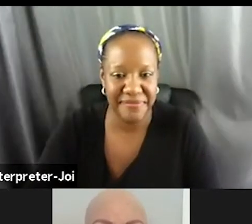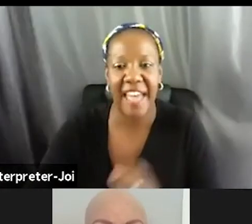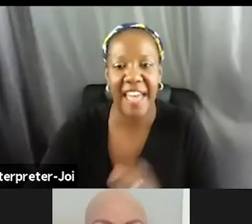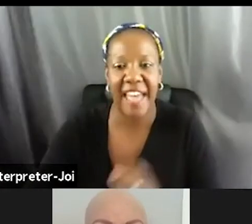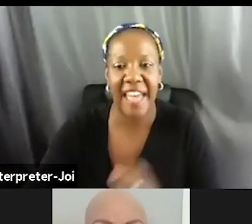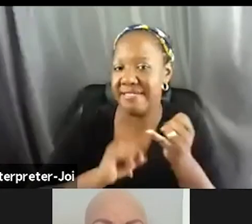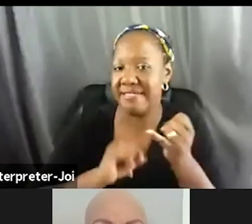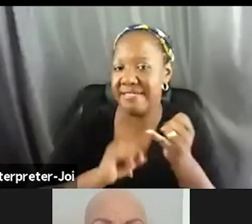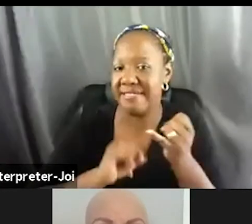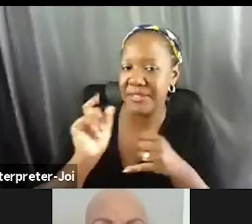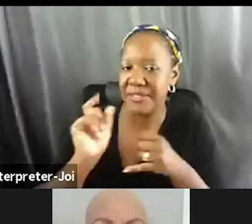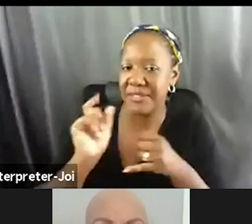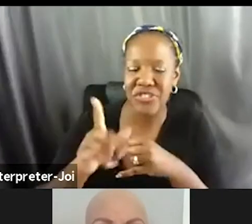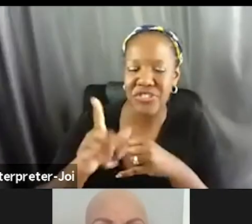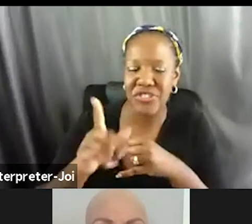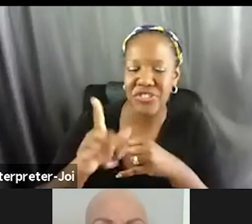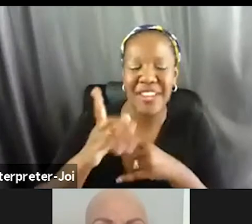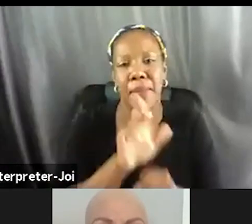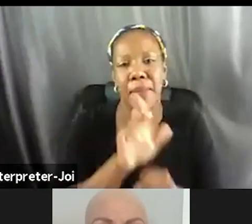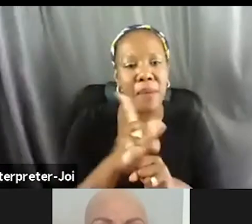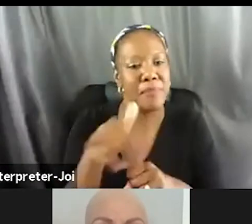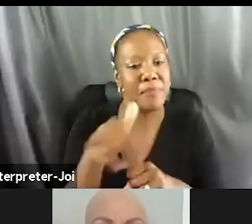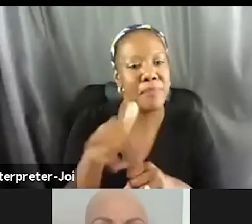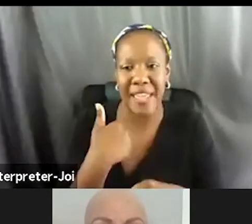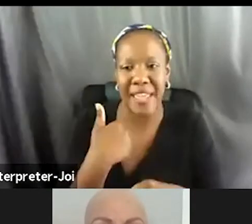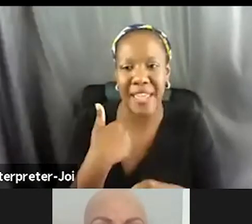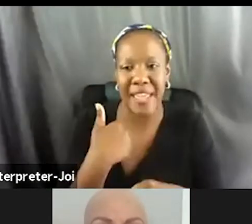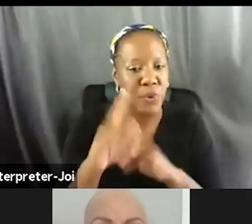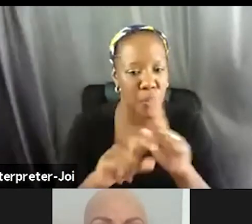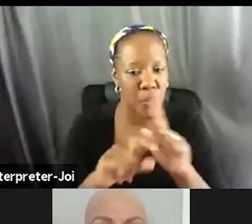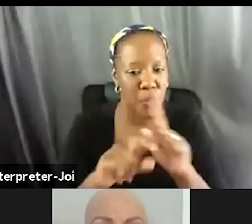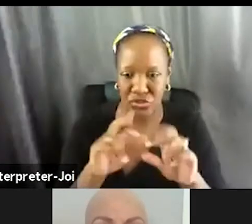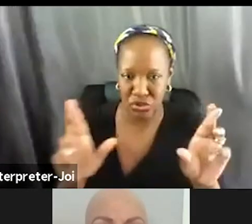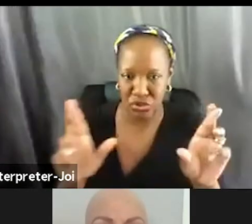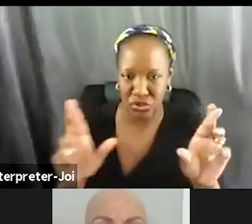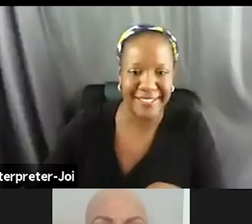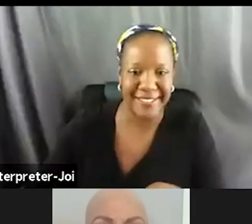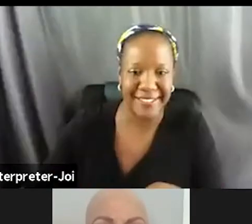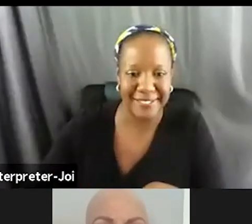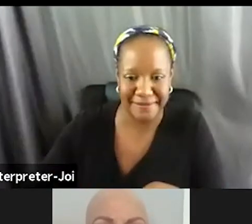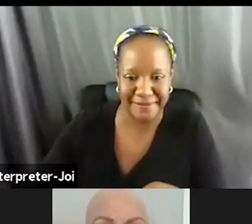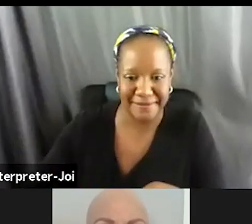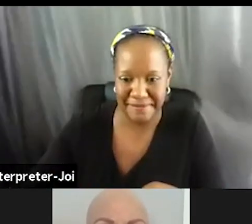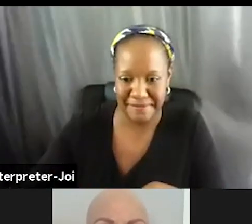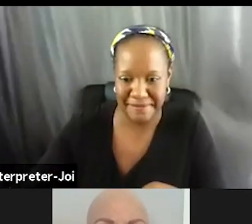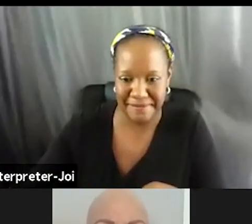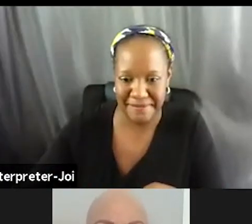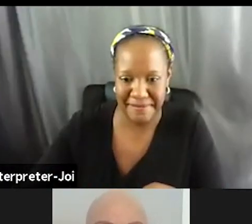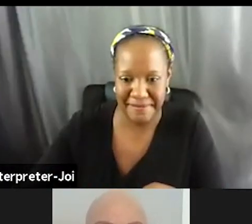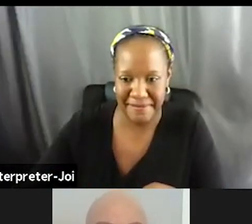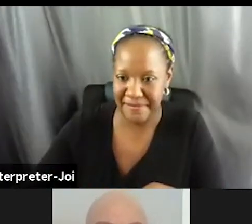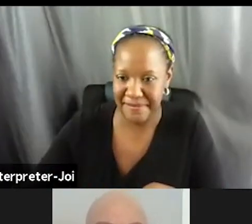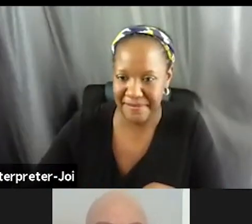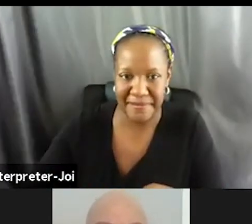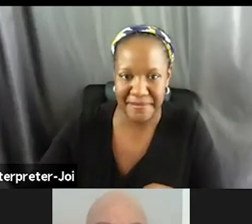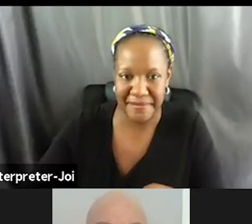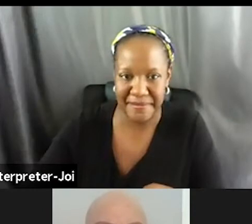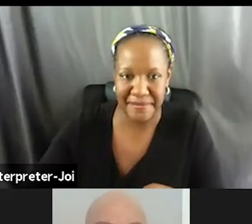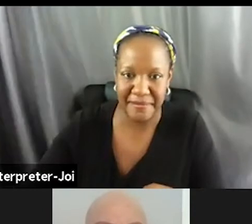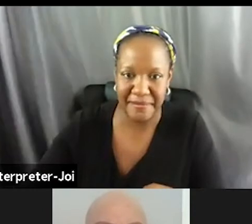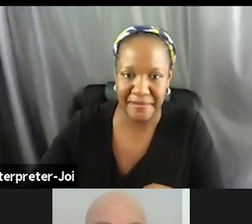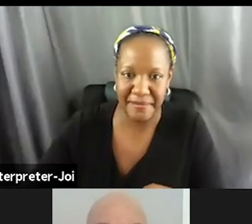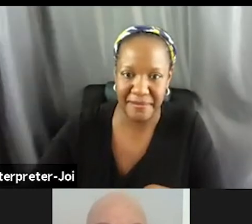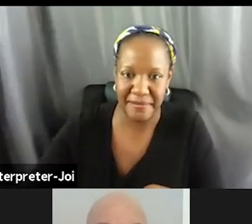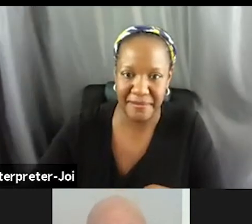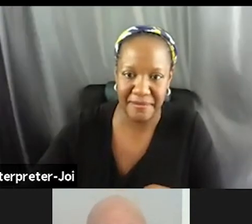that those of you who are attendees, we have your questions waiting. So I Am More Than My Hair is a film with a pretty